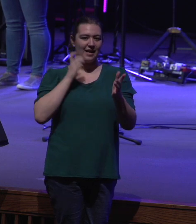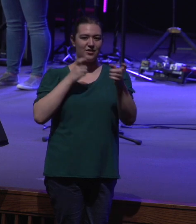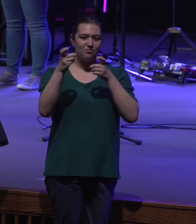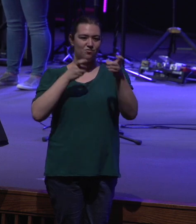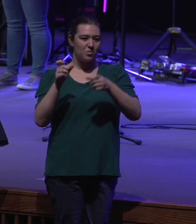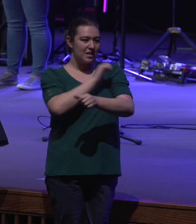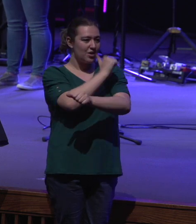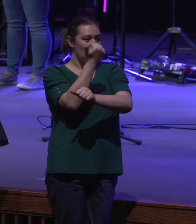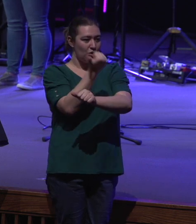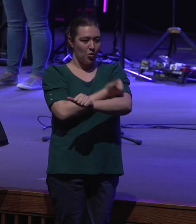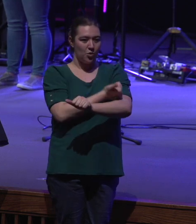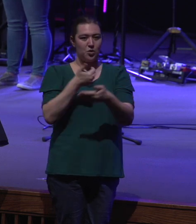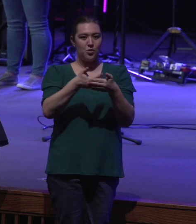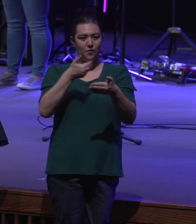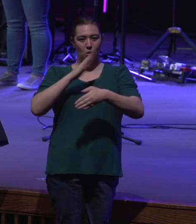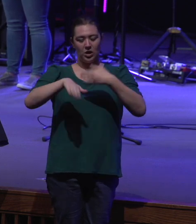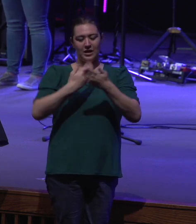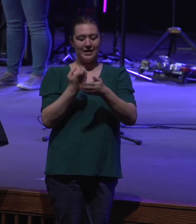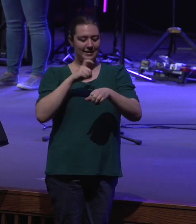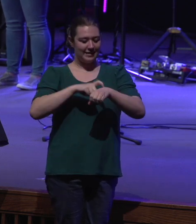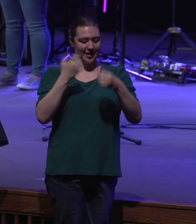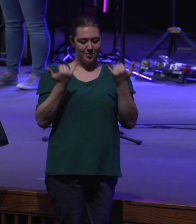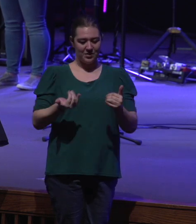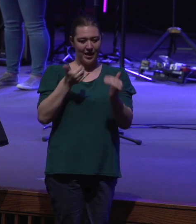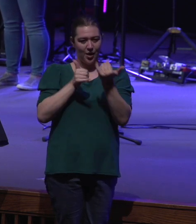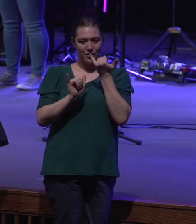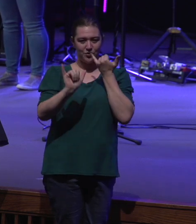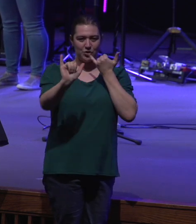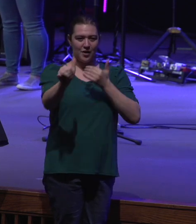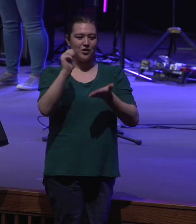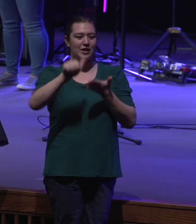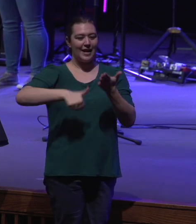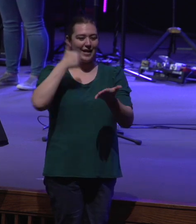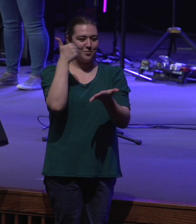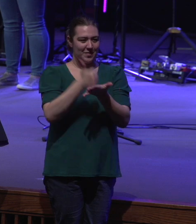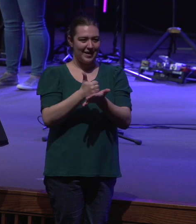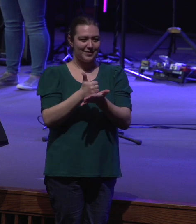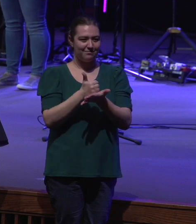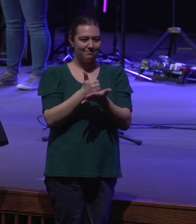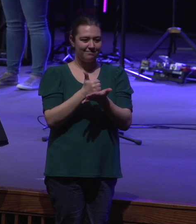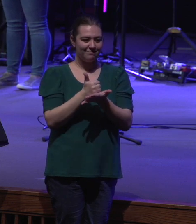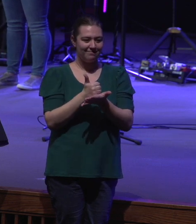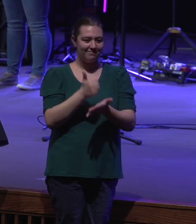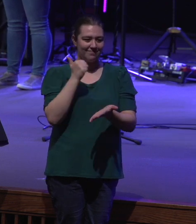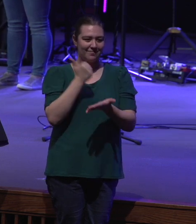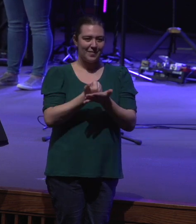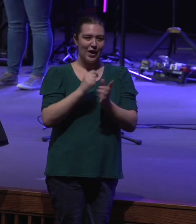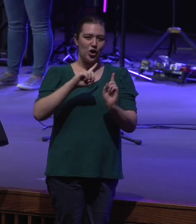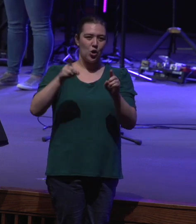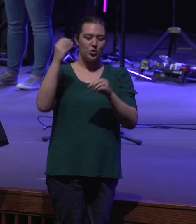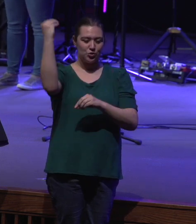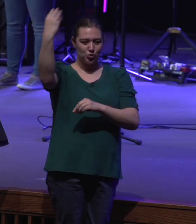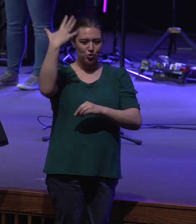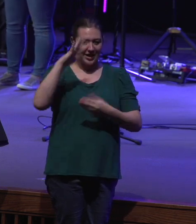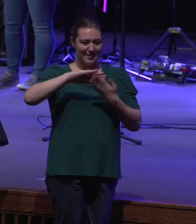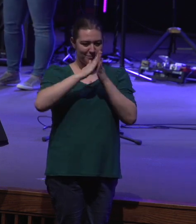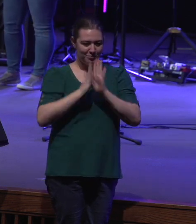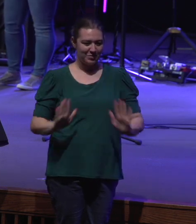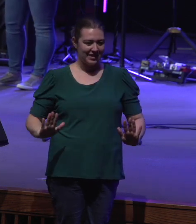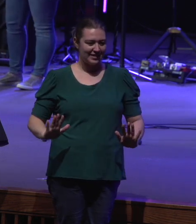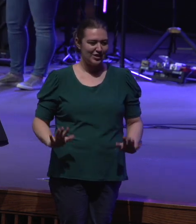and authority before all time, and now and forever. Amen. Go in his grace and go in his peace.